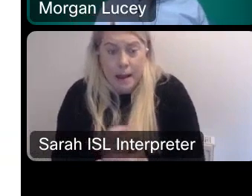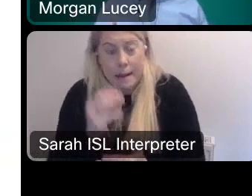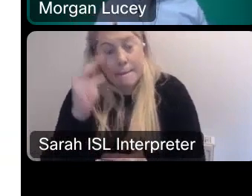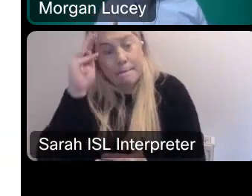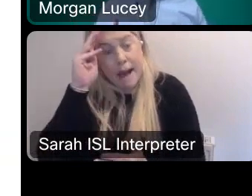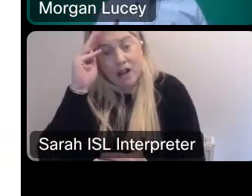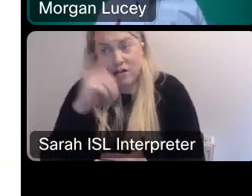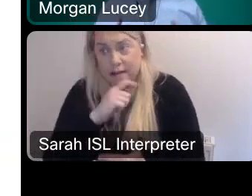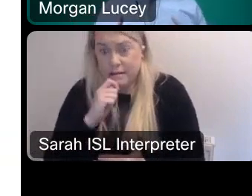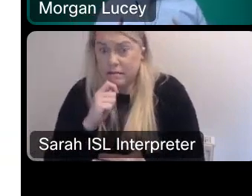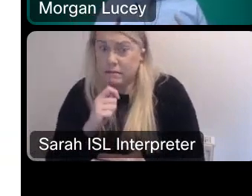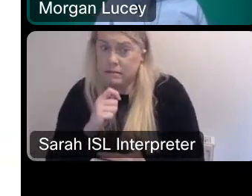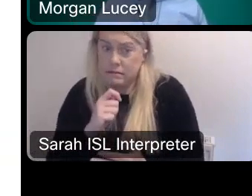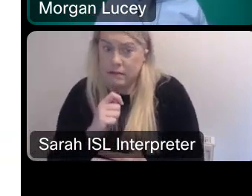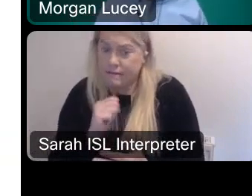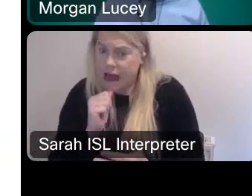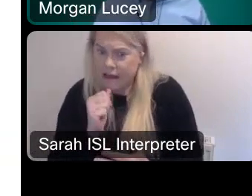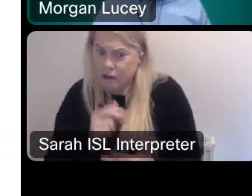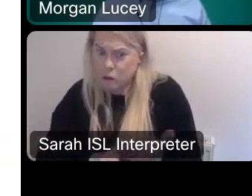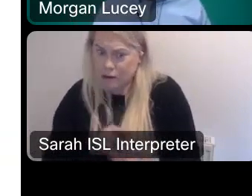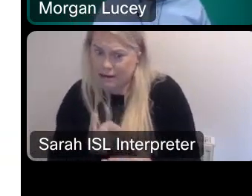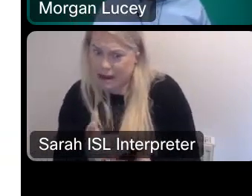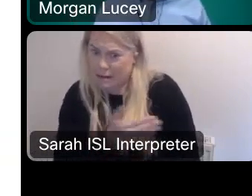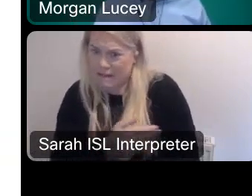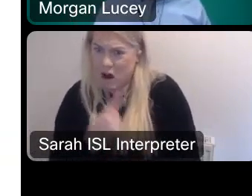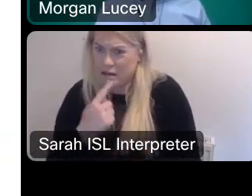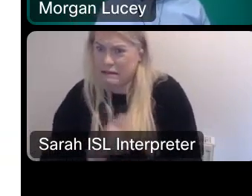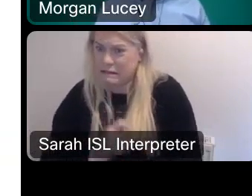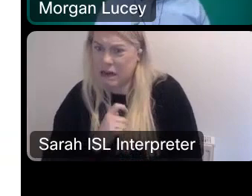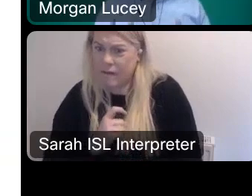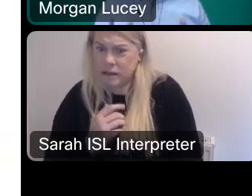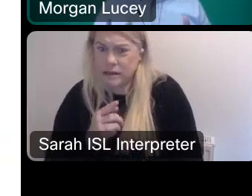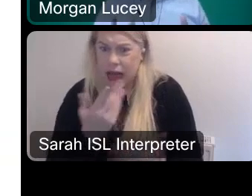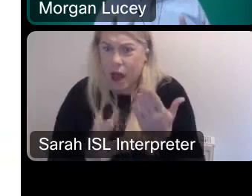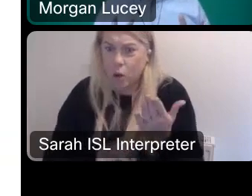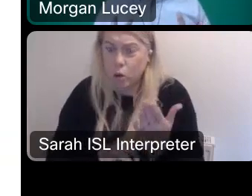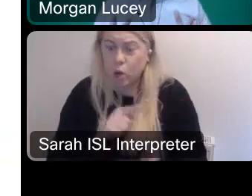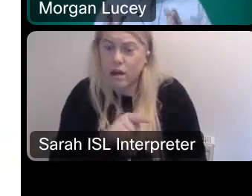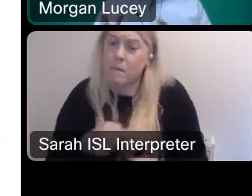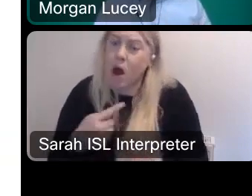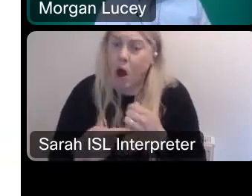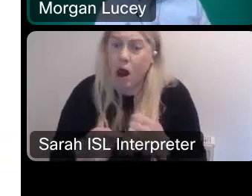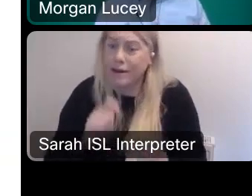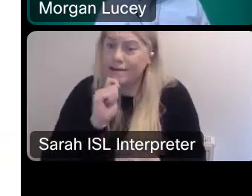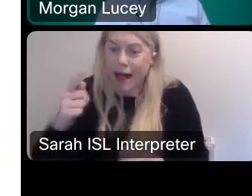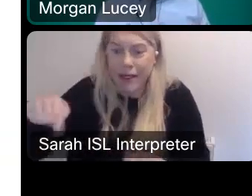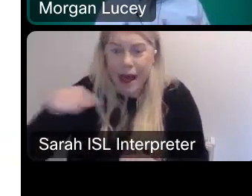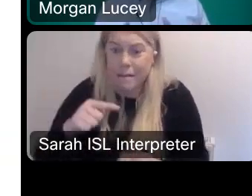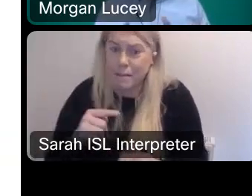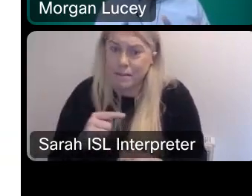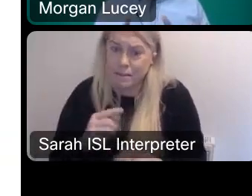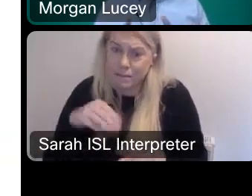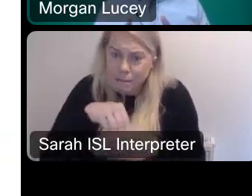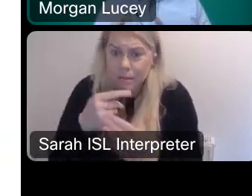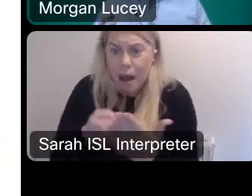haven't used it before, they're not confident, you know, in using it. And I always say, look, it, as part of that policy, at the